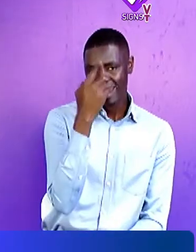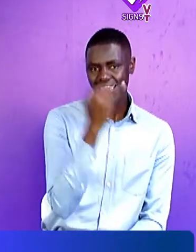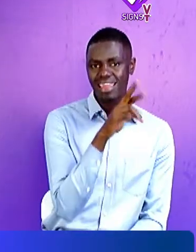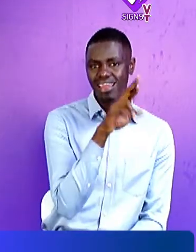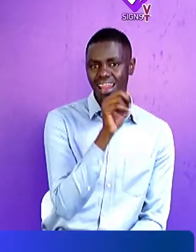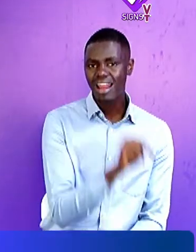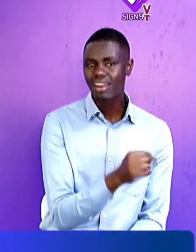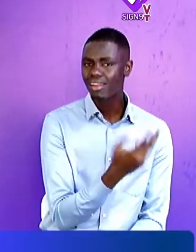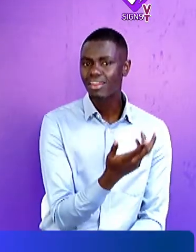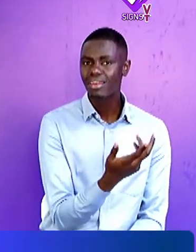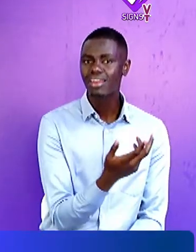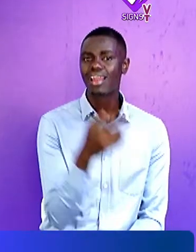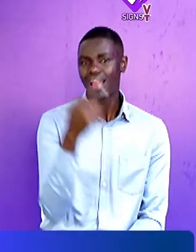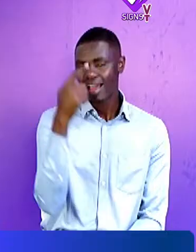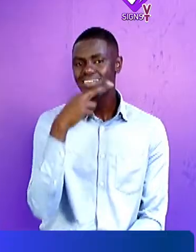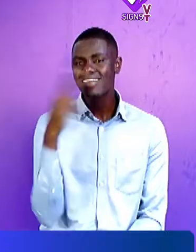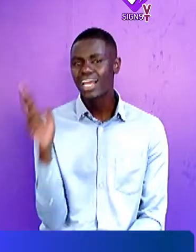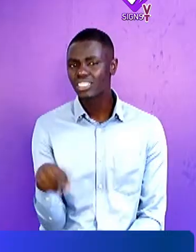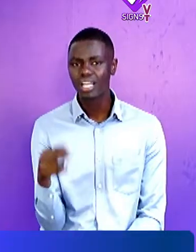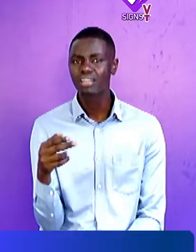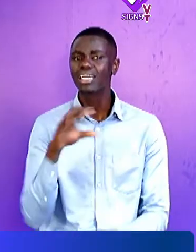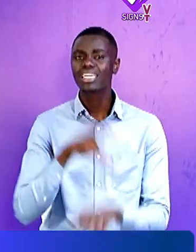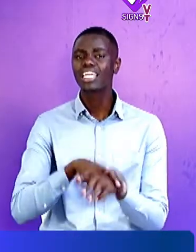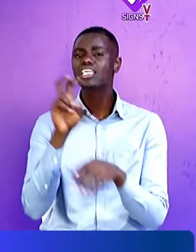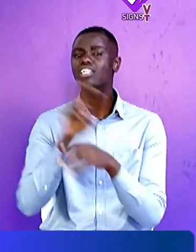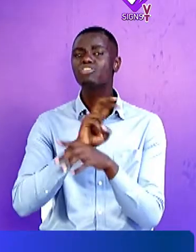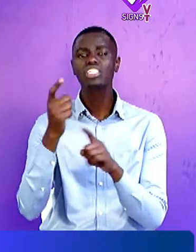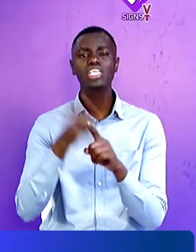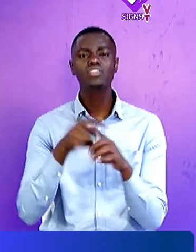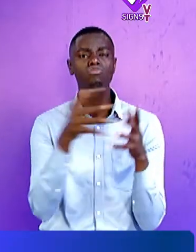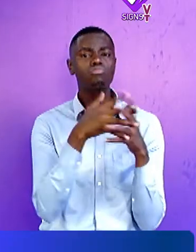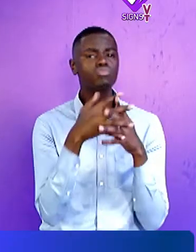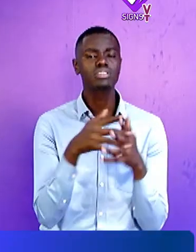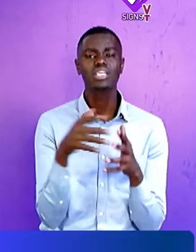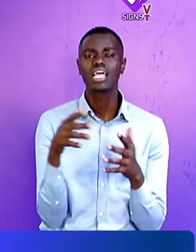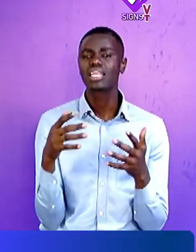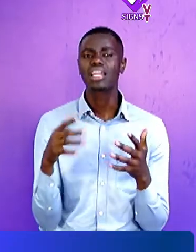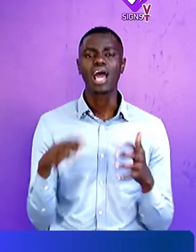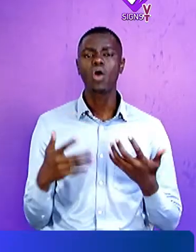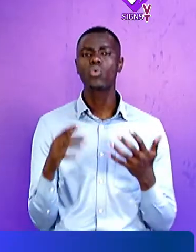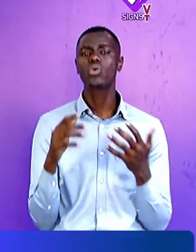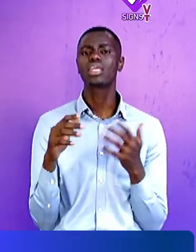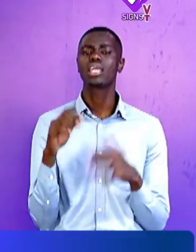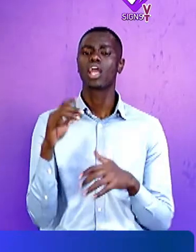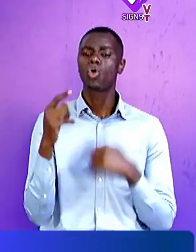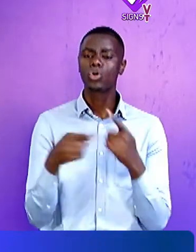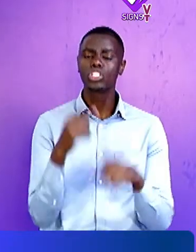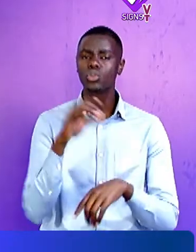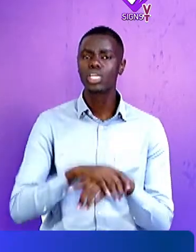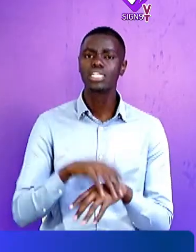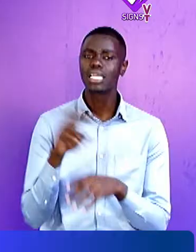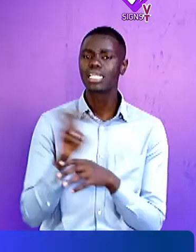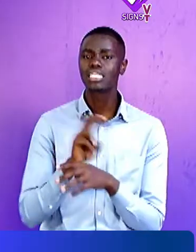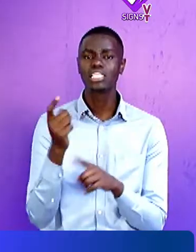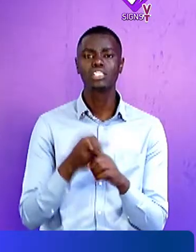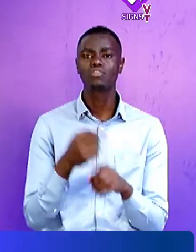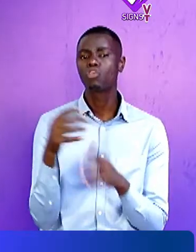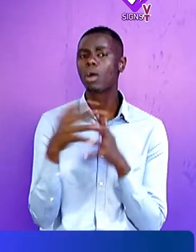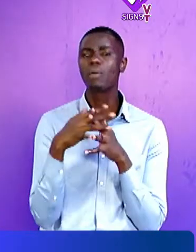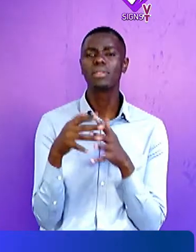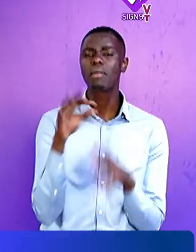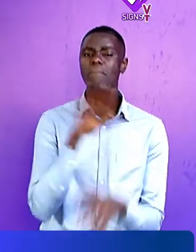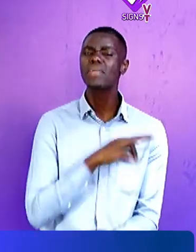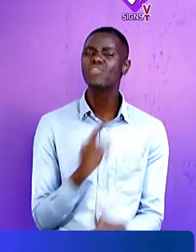Is Russia getting intelligence from the US? So how will we continue getting intelligence from the US? Isn't it? Well, for what